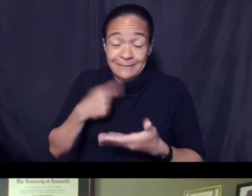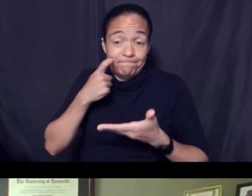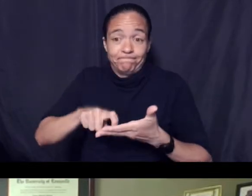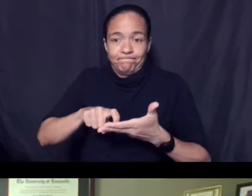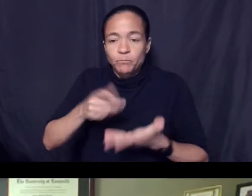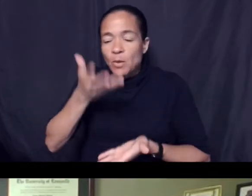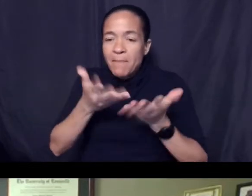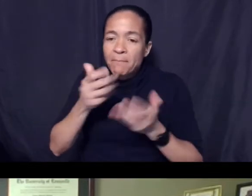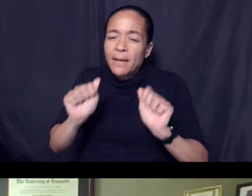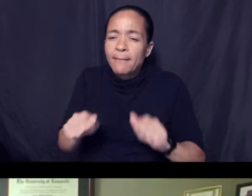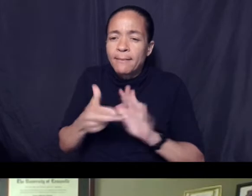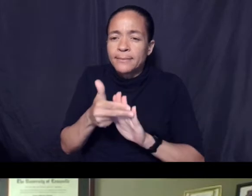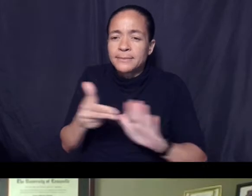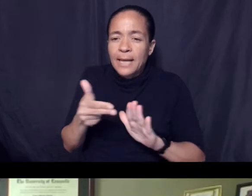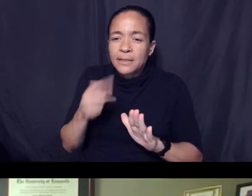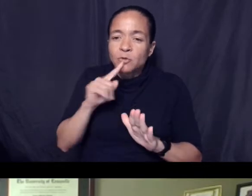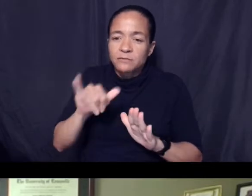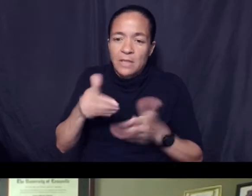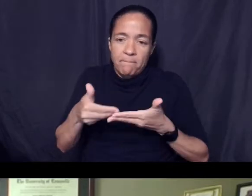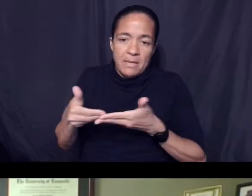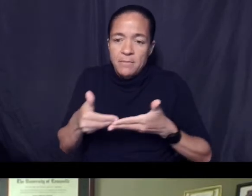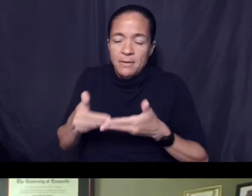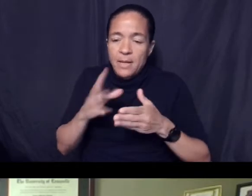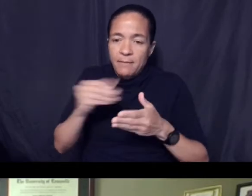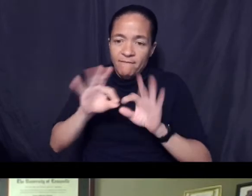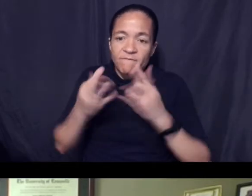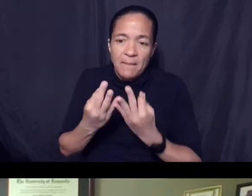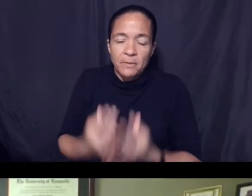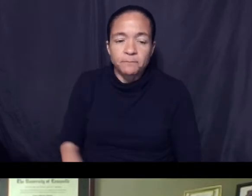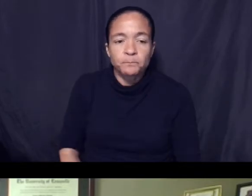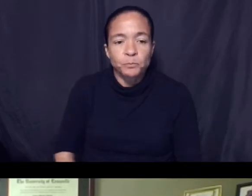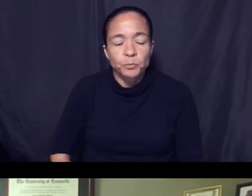to make a diagnosis for this baby and family.